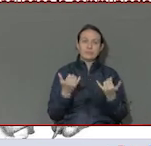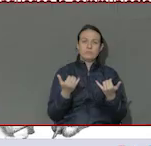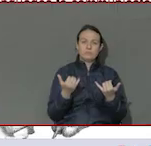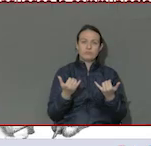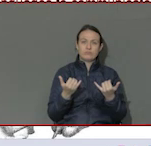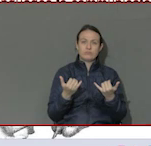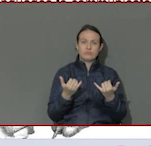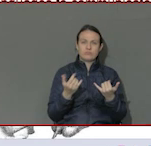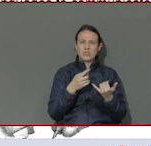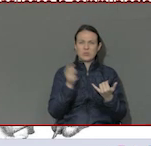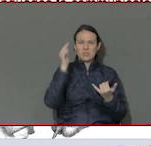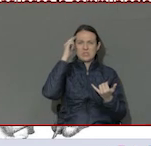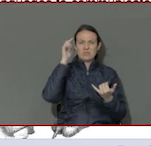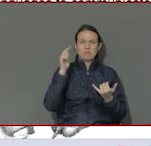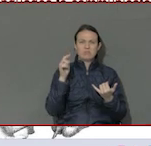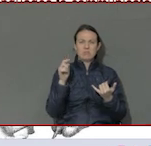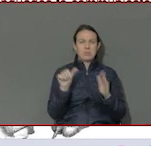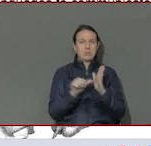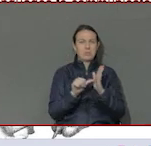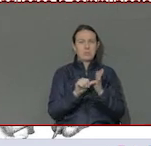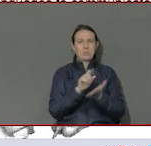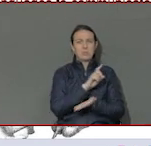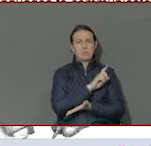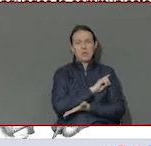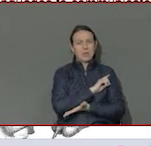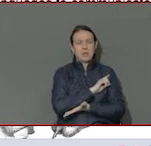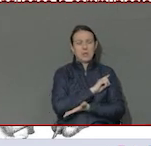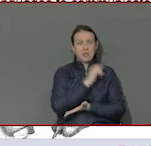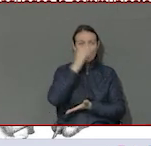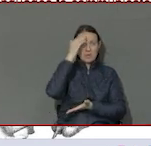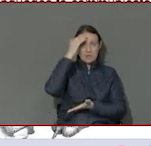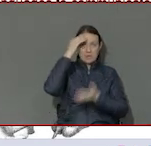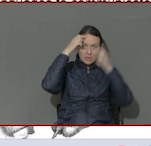what is the significance of us having a larger brain?